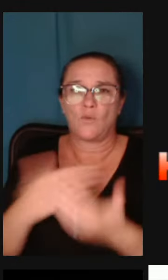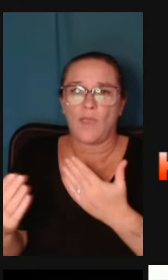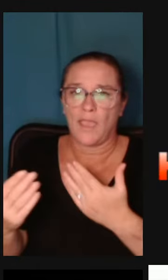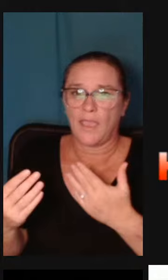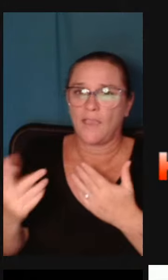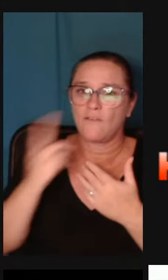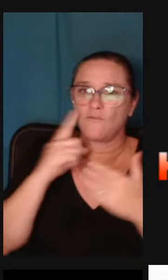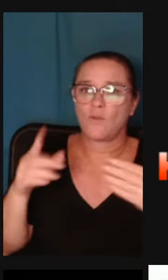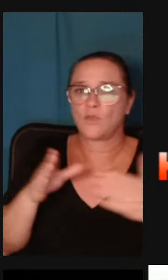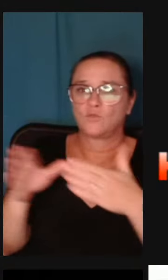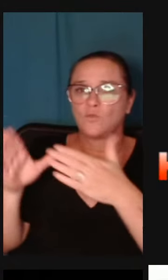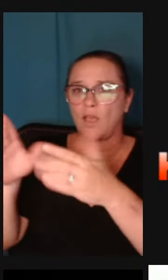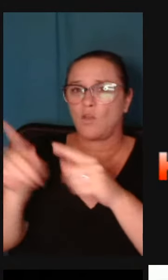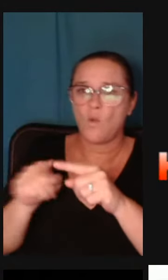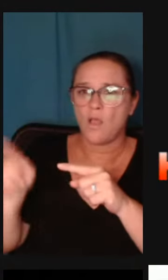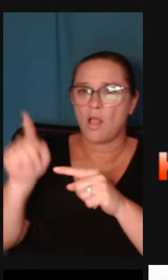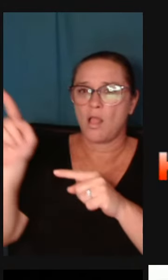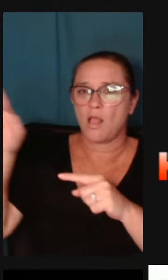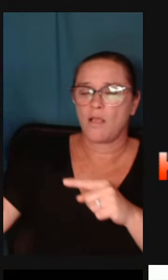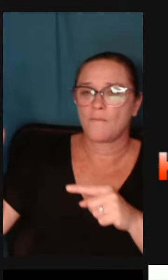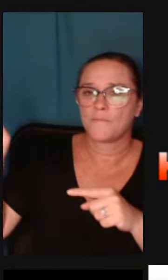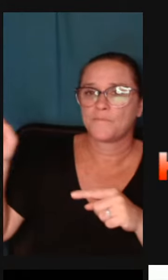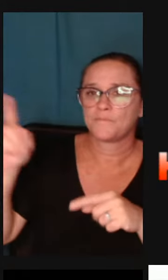the trail leading uphill across the sand.